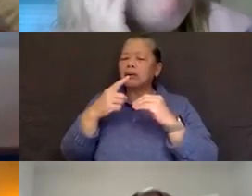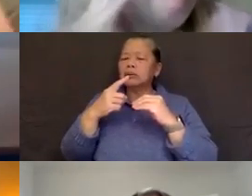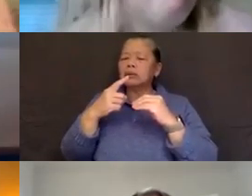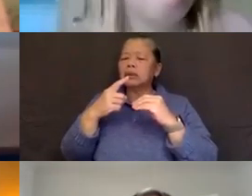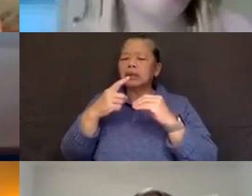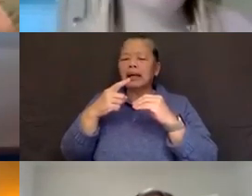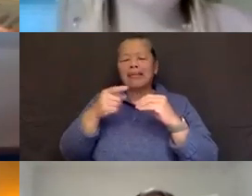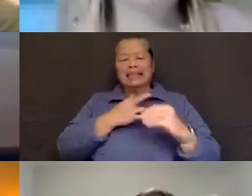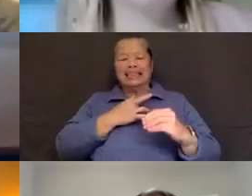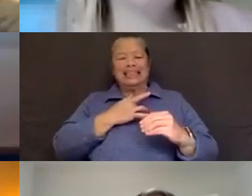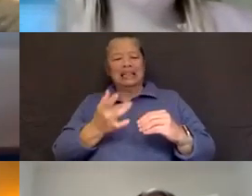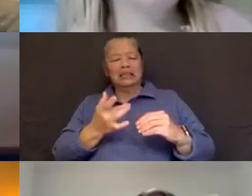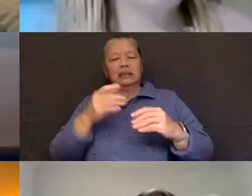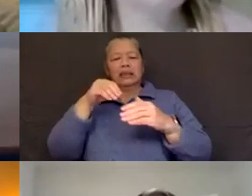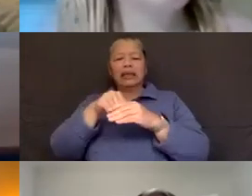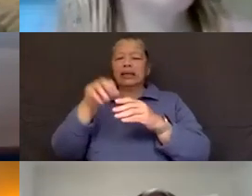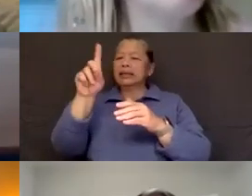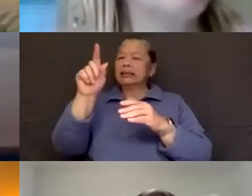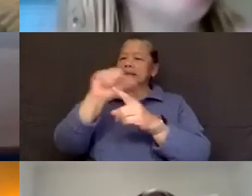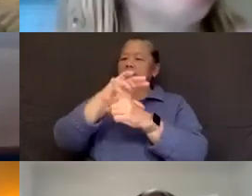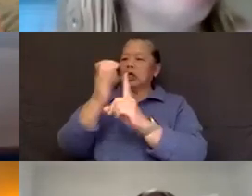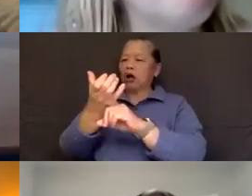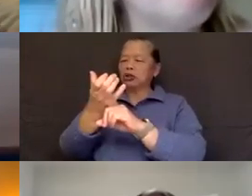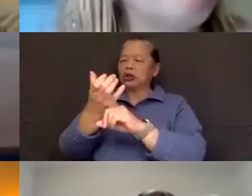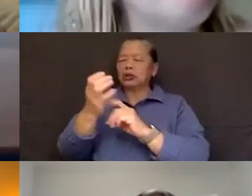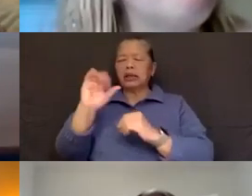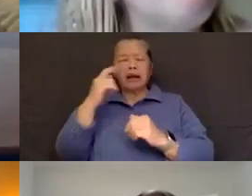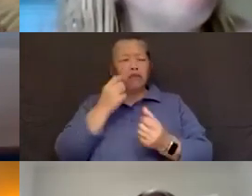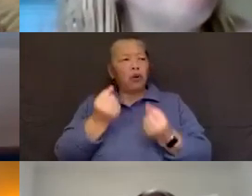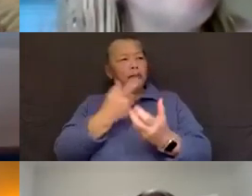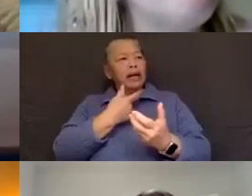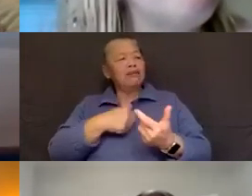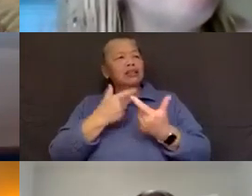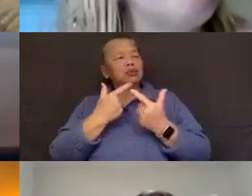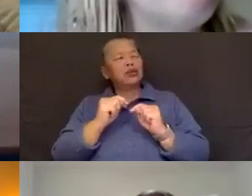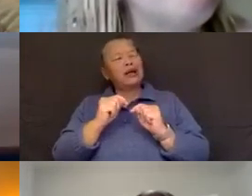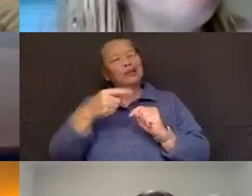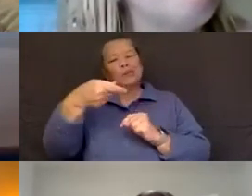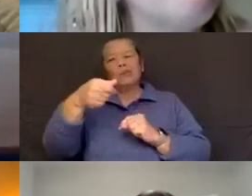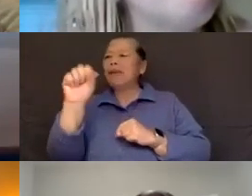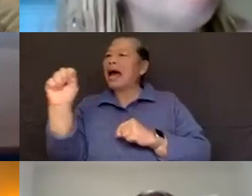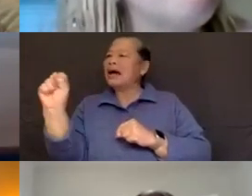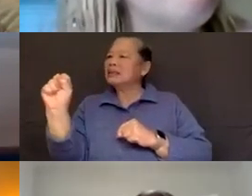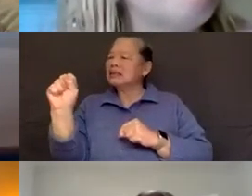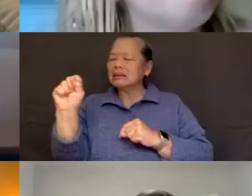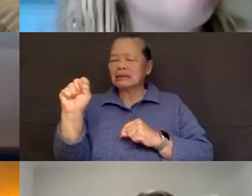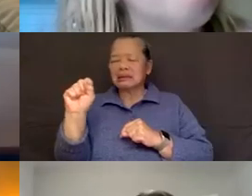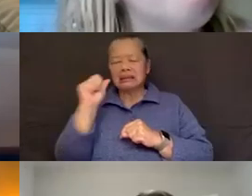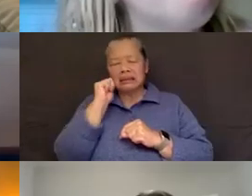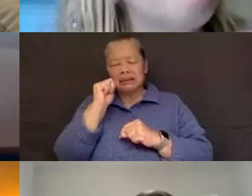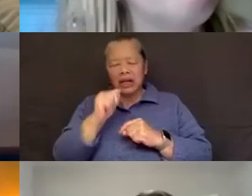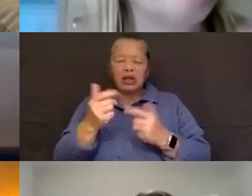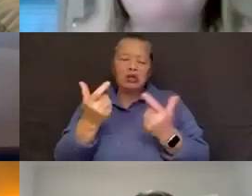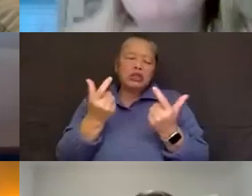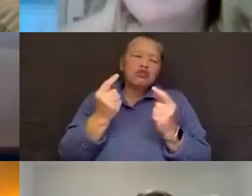this tendency within disability culture that for a lot of us, we try to pass on a regular basis or try to